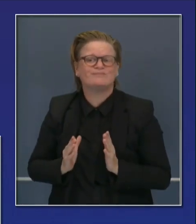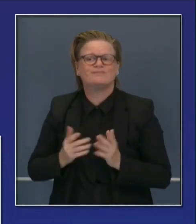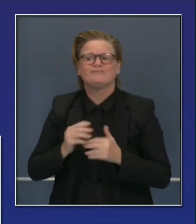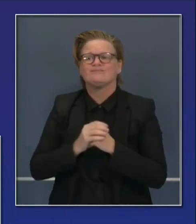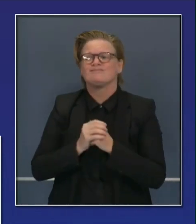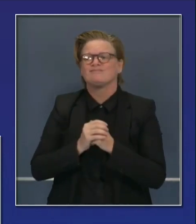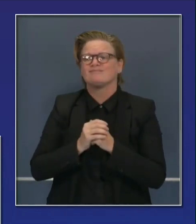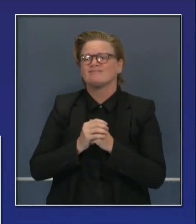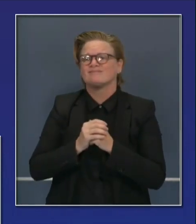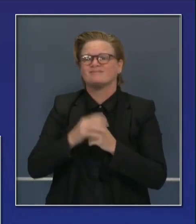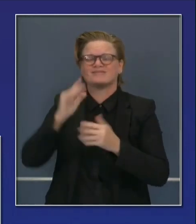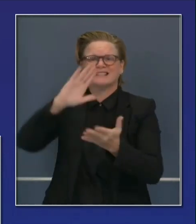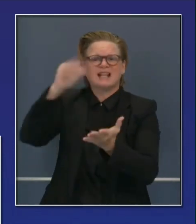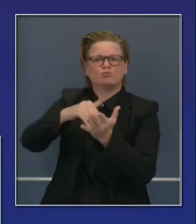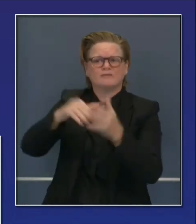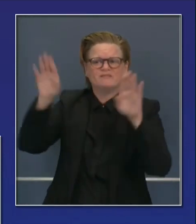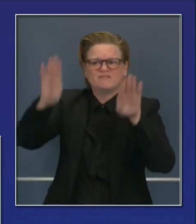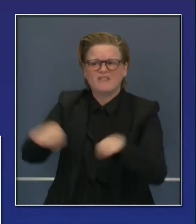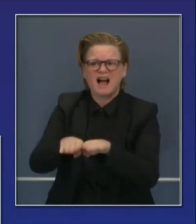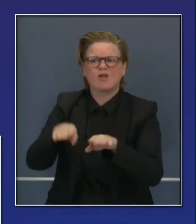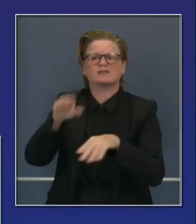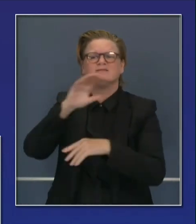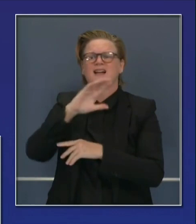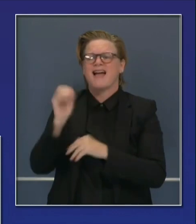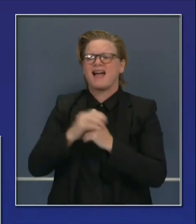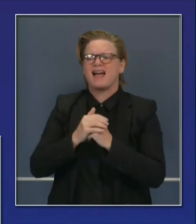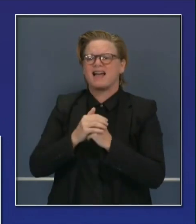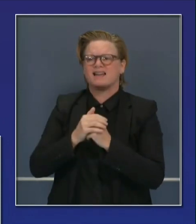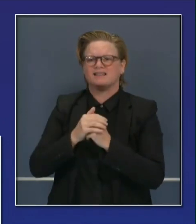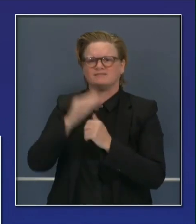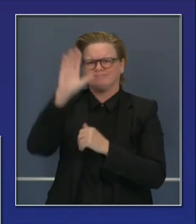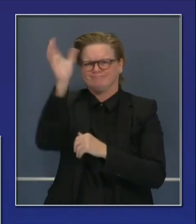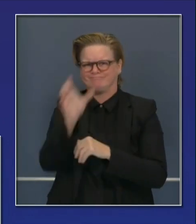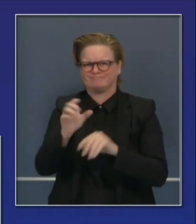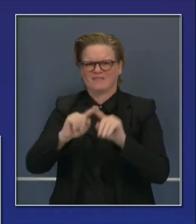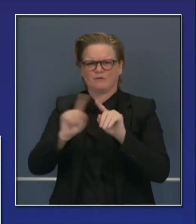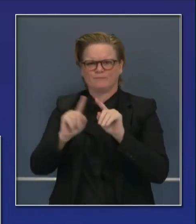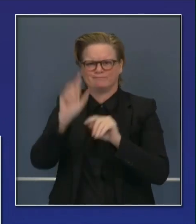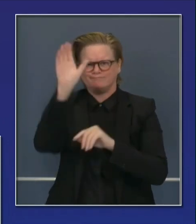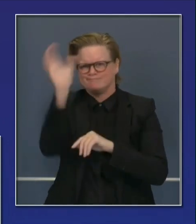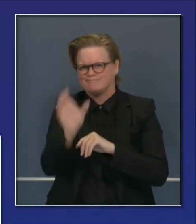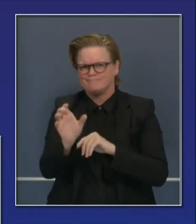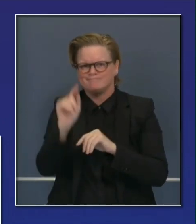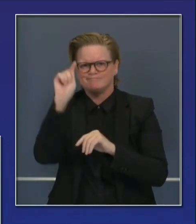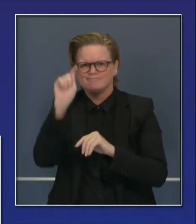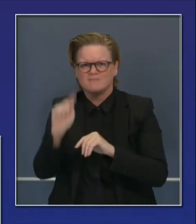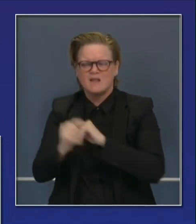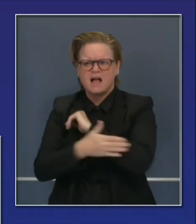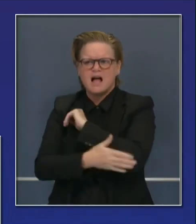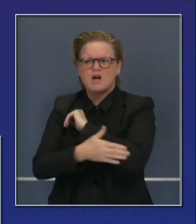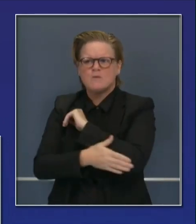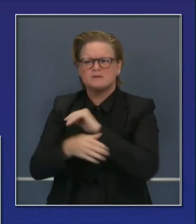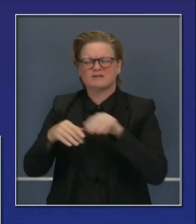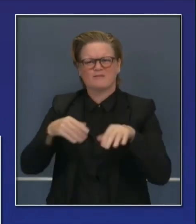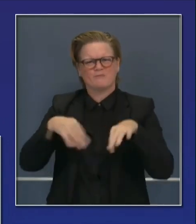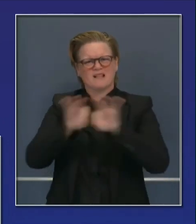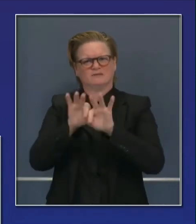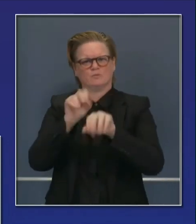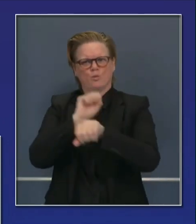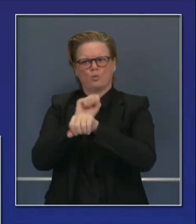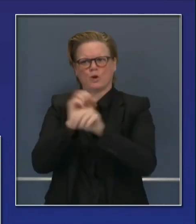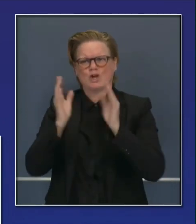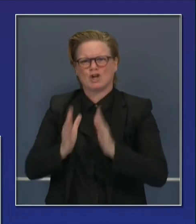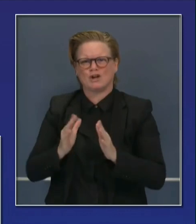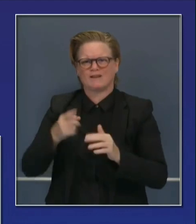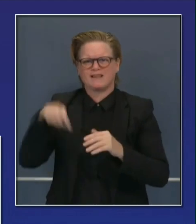parts of our state, and also taking care of the most important workers, and those are our healthcare workers. And you talk about strife,